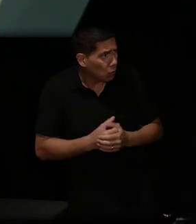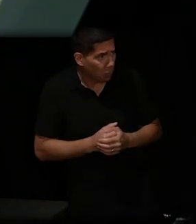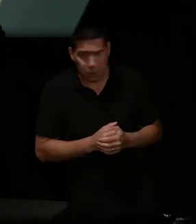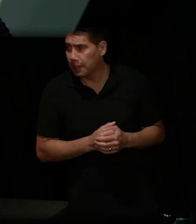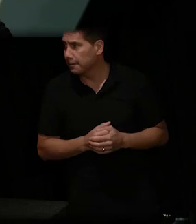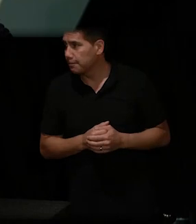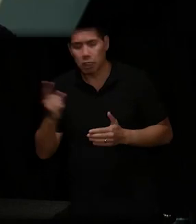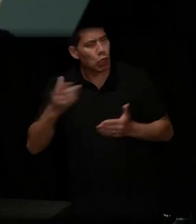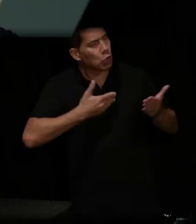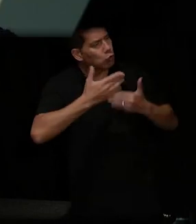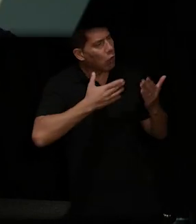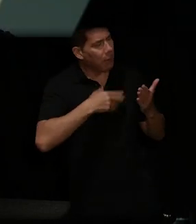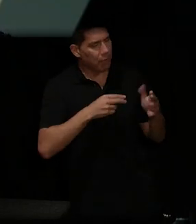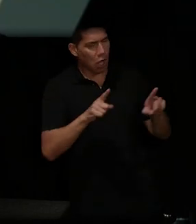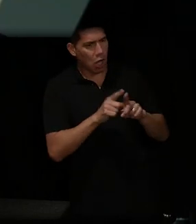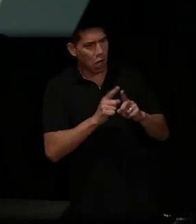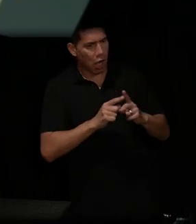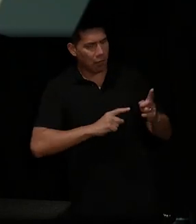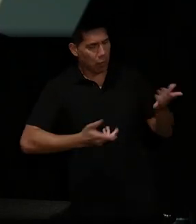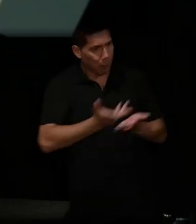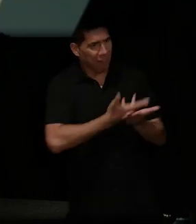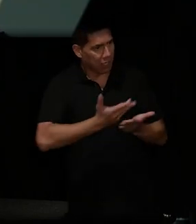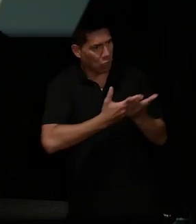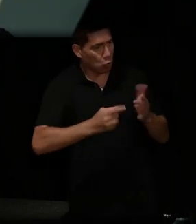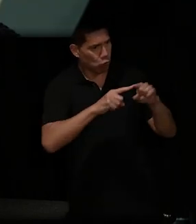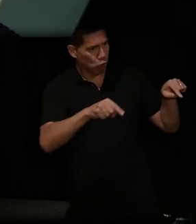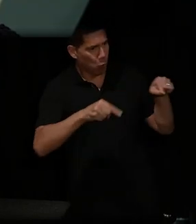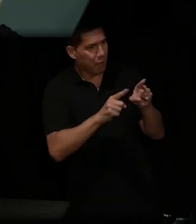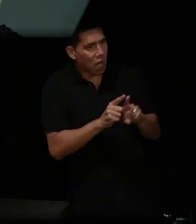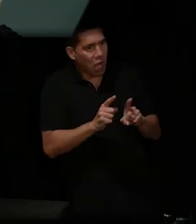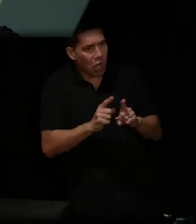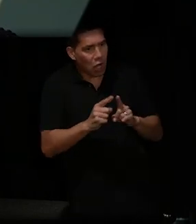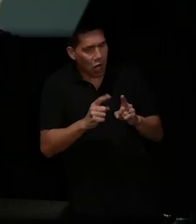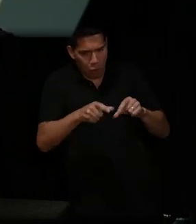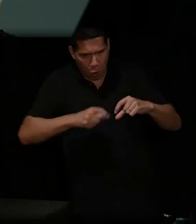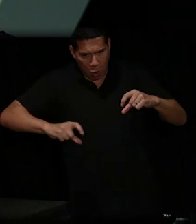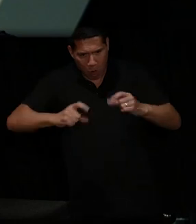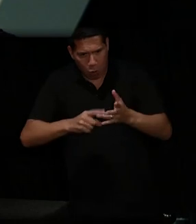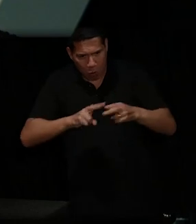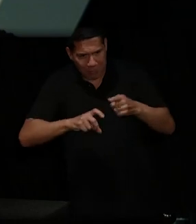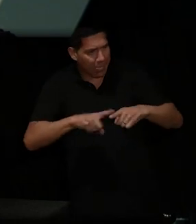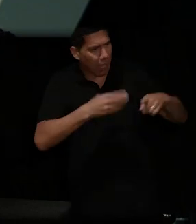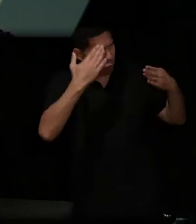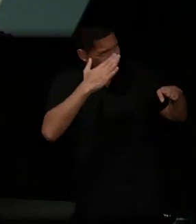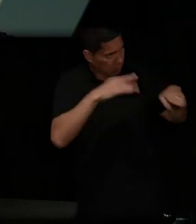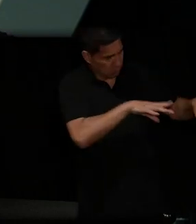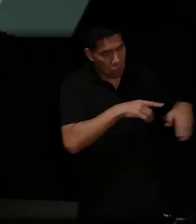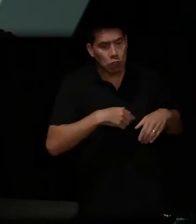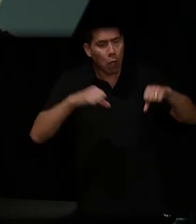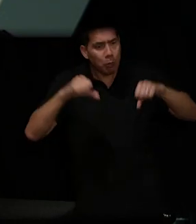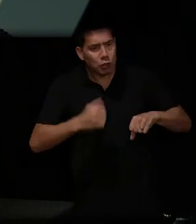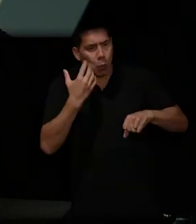briefing room as being exactly midway between the Oval Office and the residency. Right. So that the president's always got a